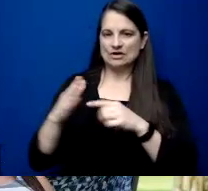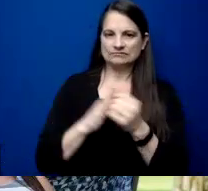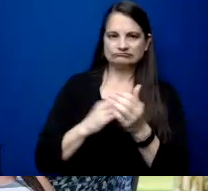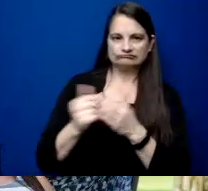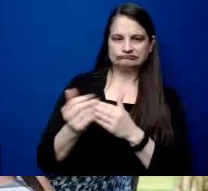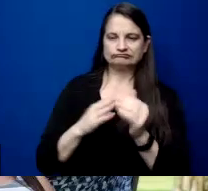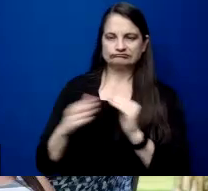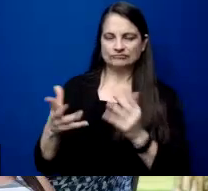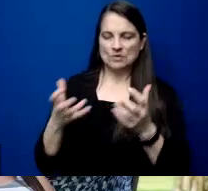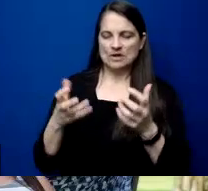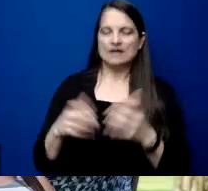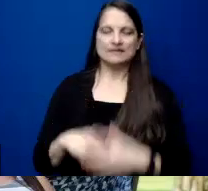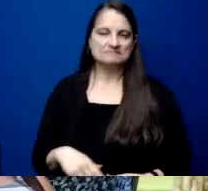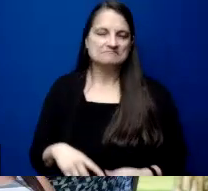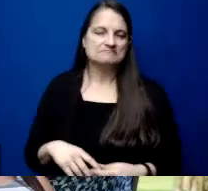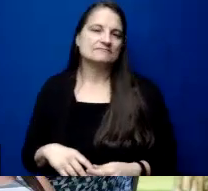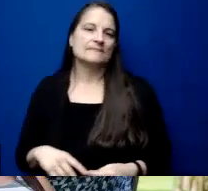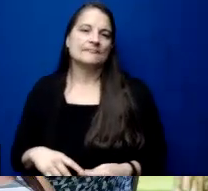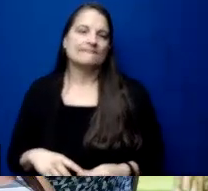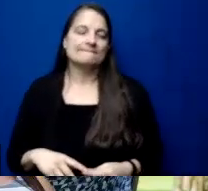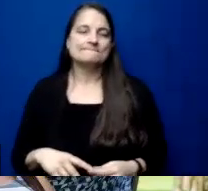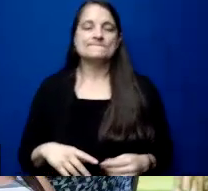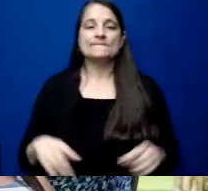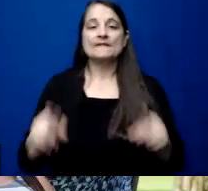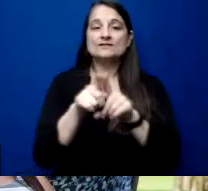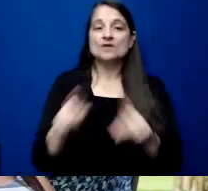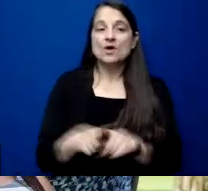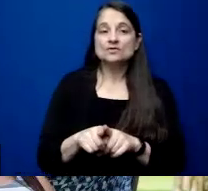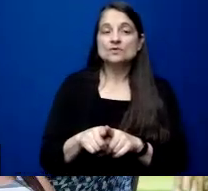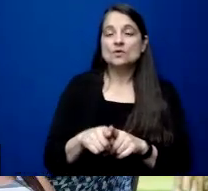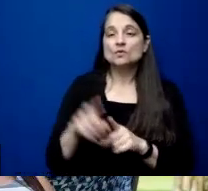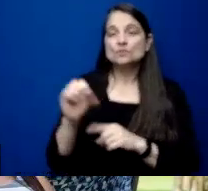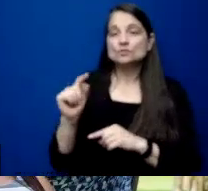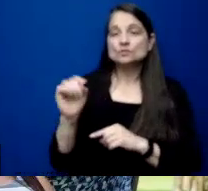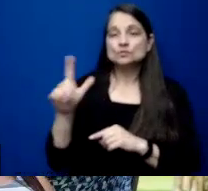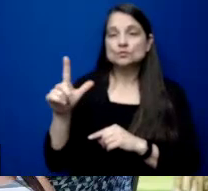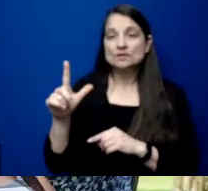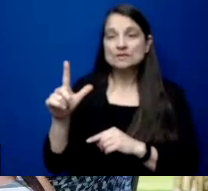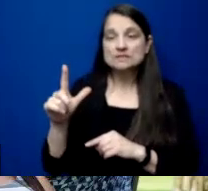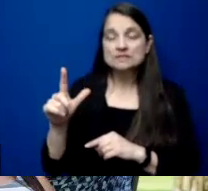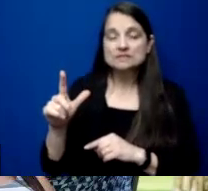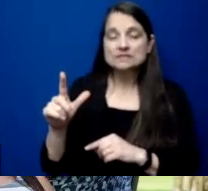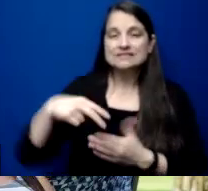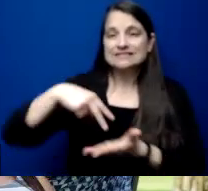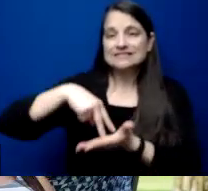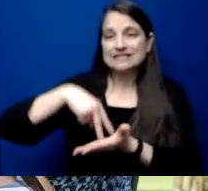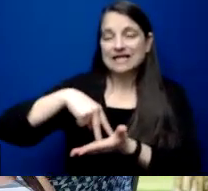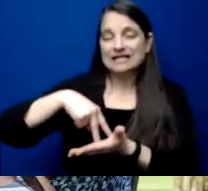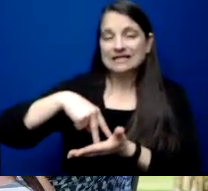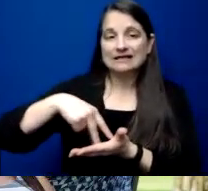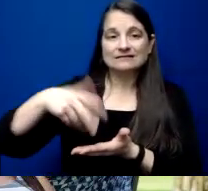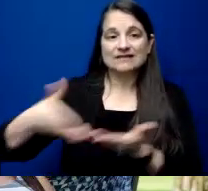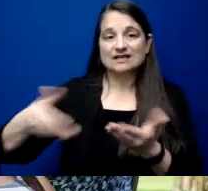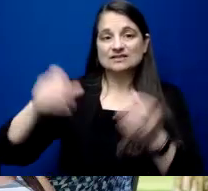and comfort option in your seat. There's also a variety of stools and standing platforms out there that can help